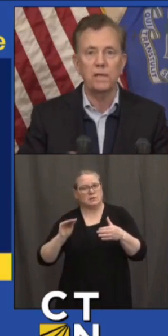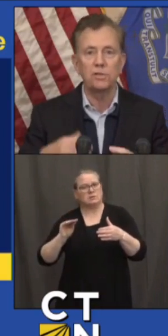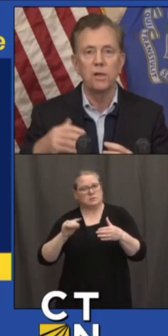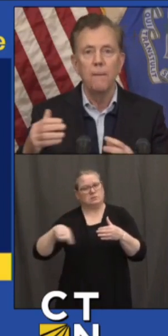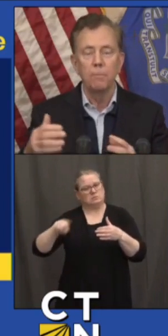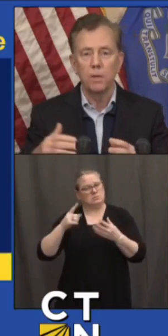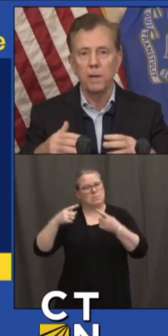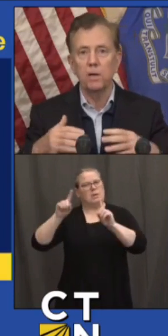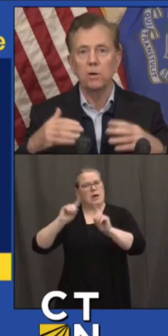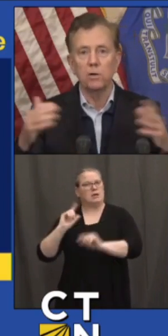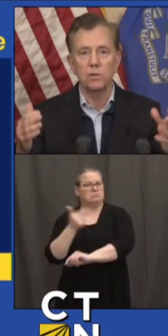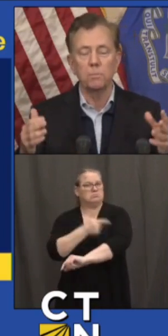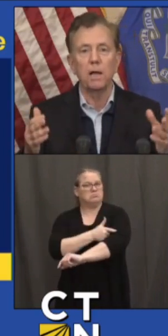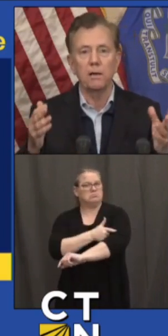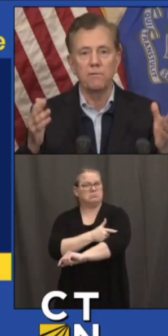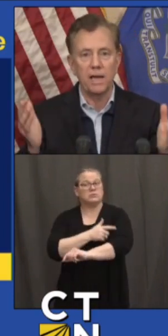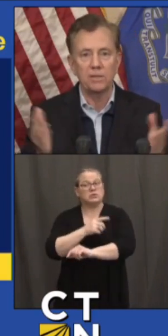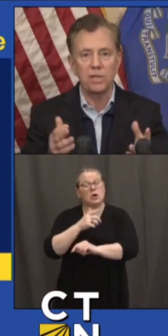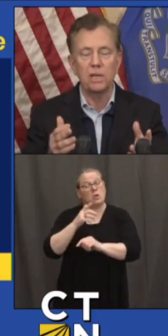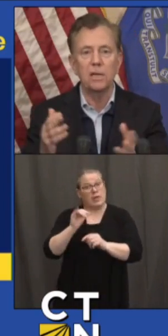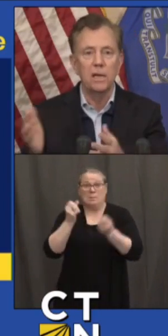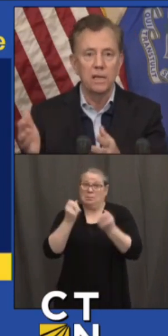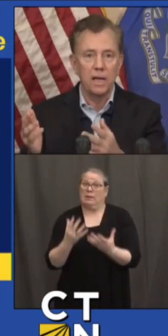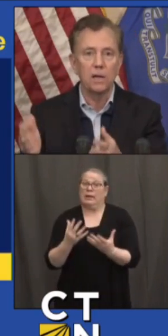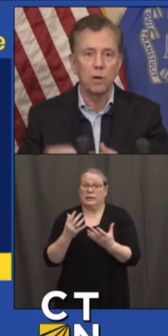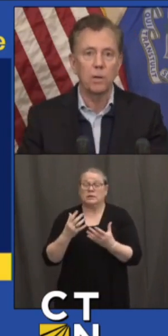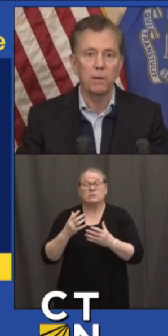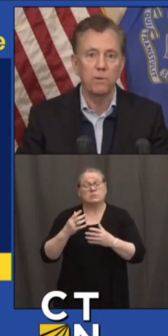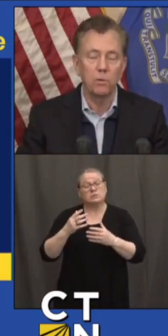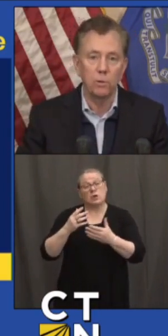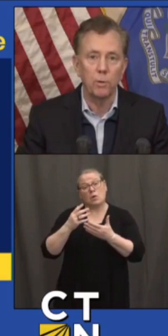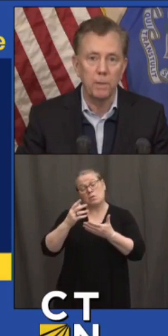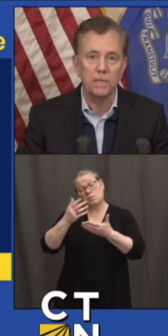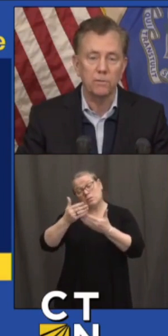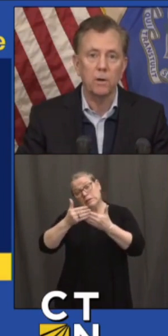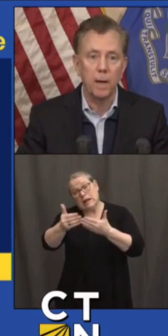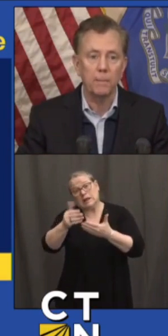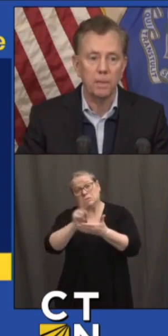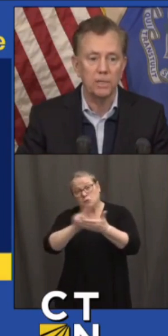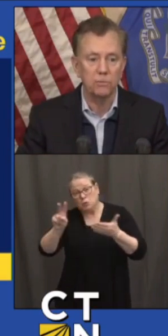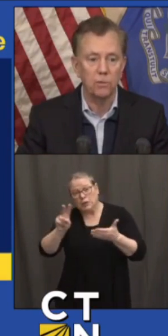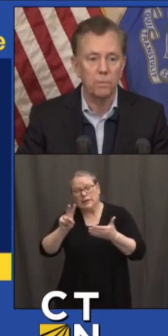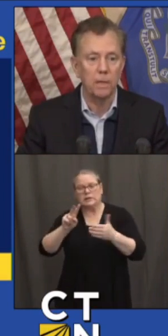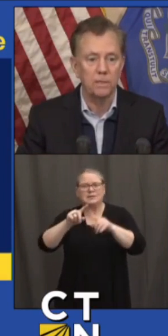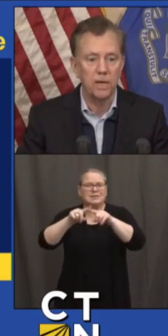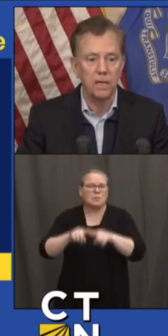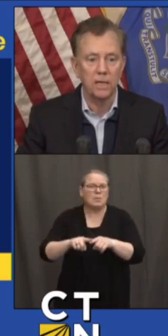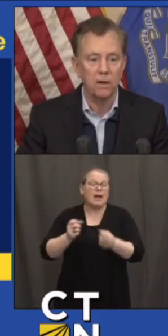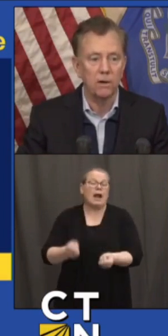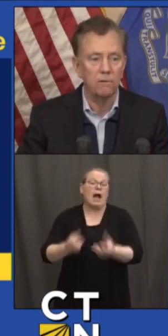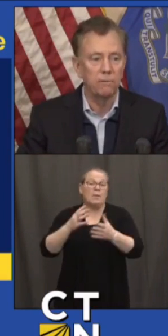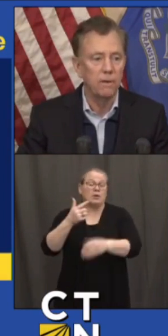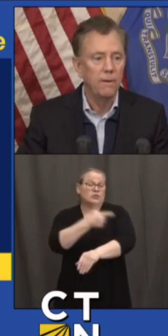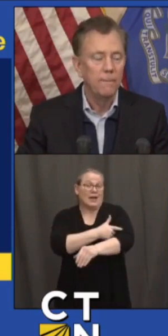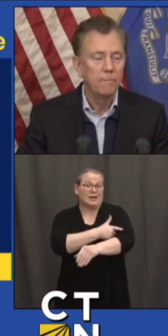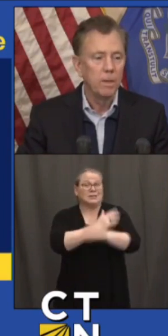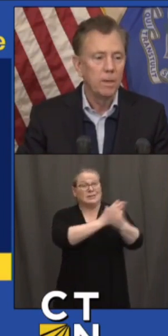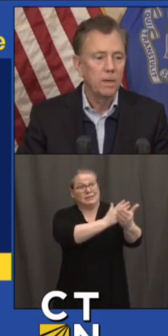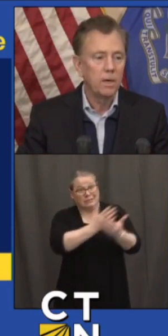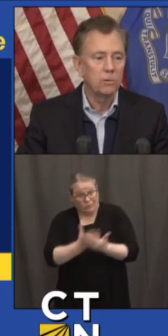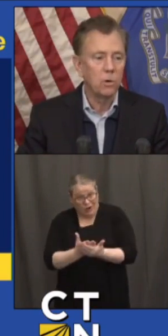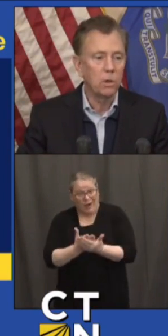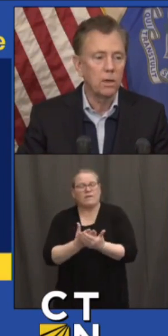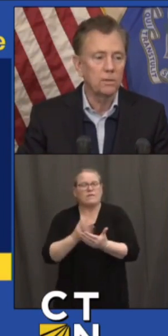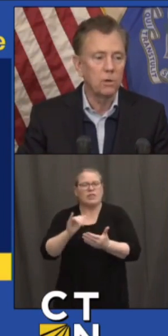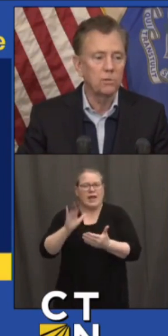plus weeks, depending on our supply of vaccine, that incredibly vulnerable piece of our population will be taken care of.